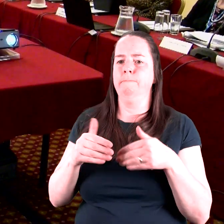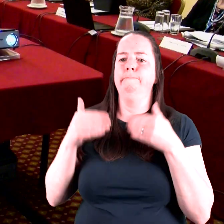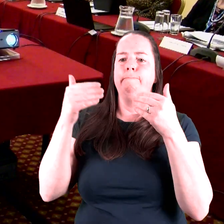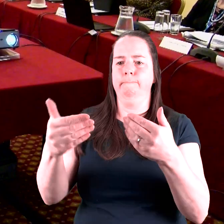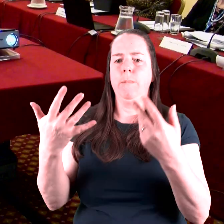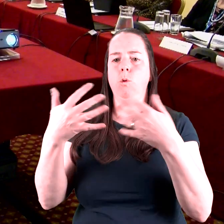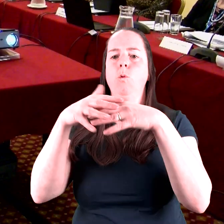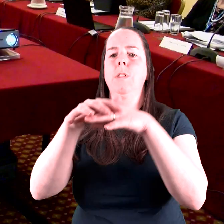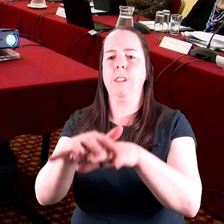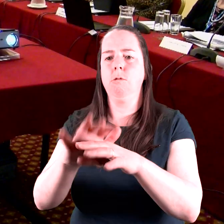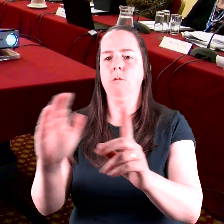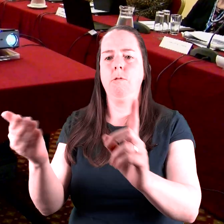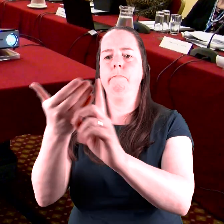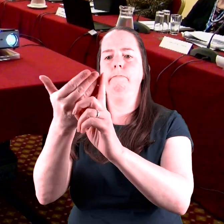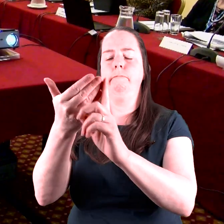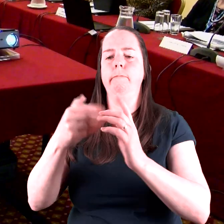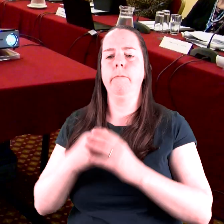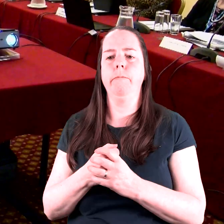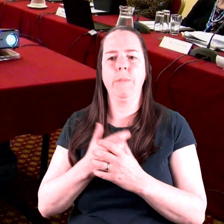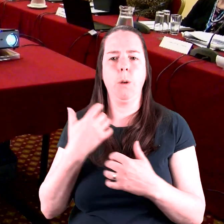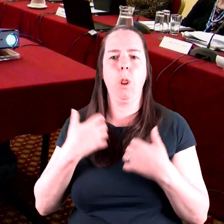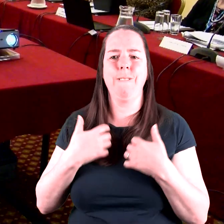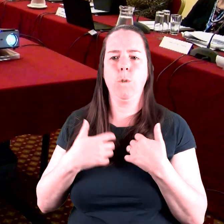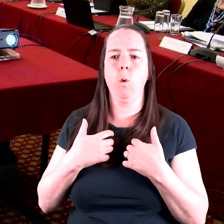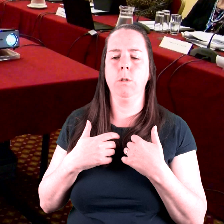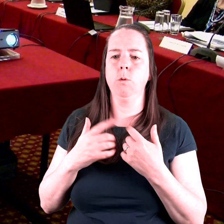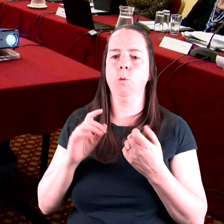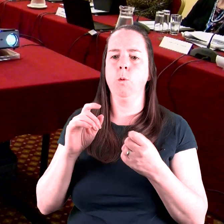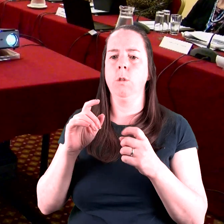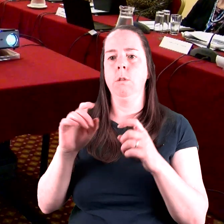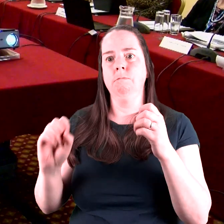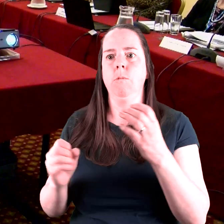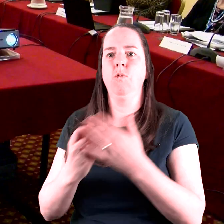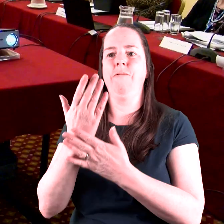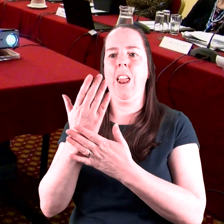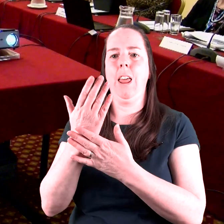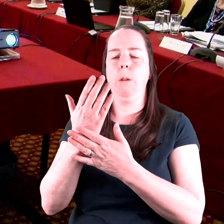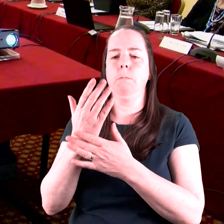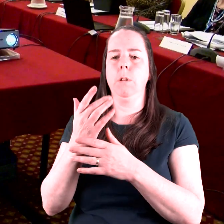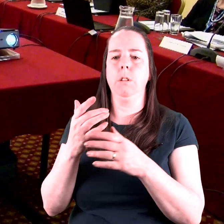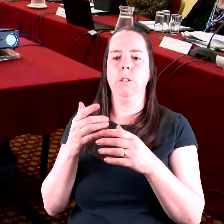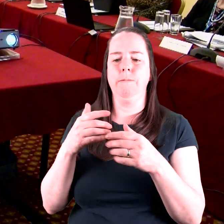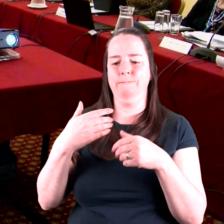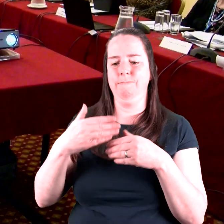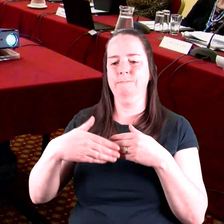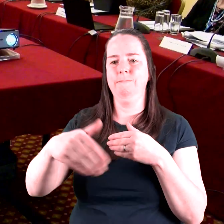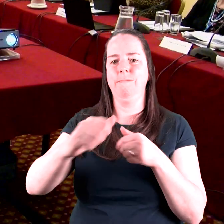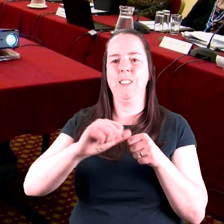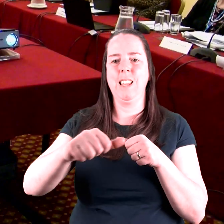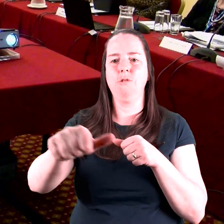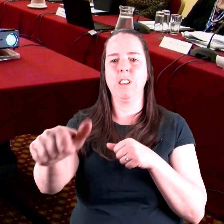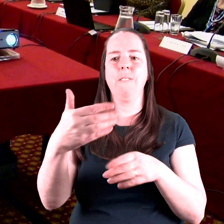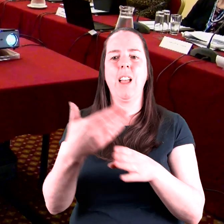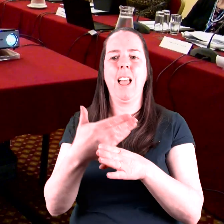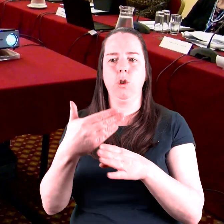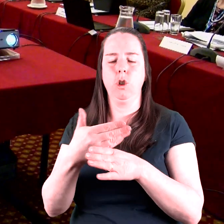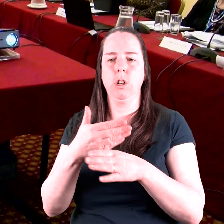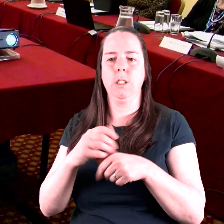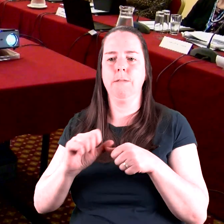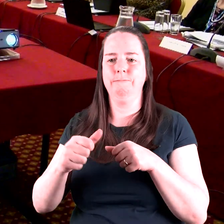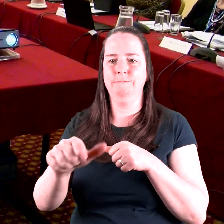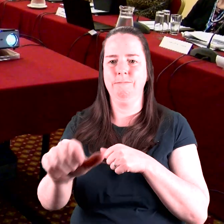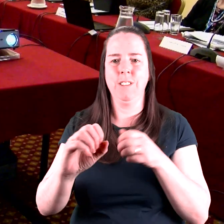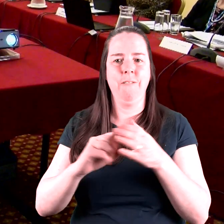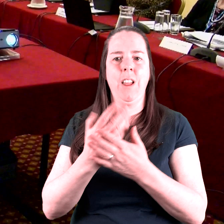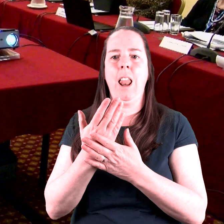further towards integration. And I'm really looking forward, as we develop it, to developing a series